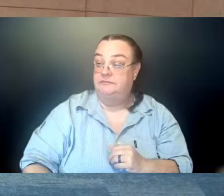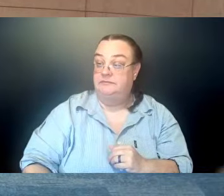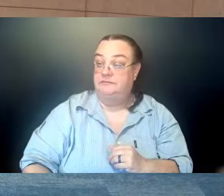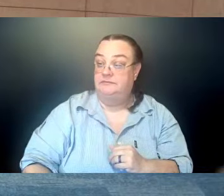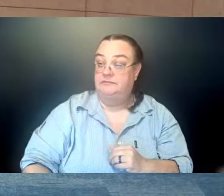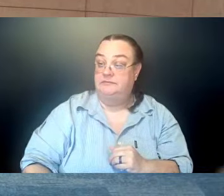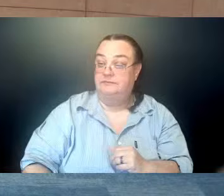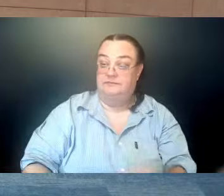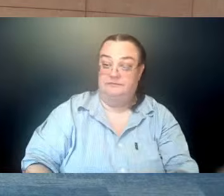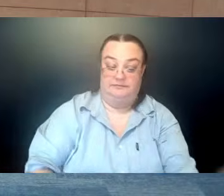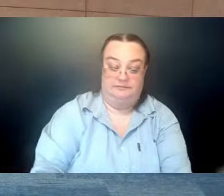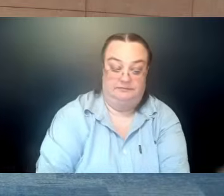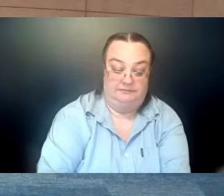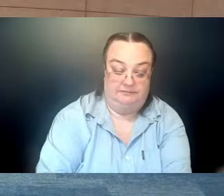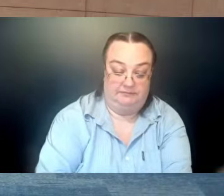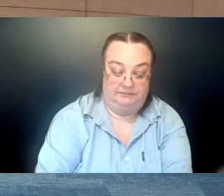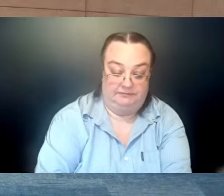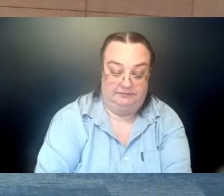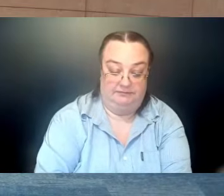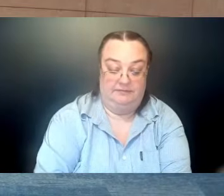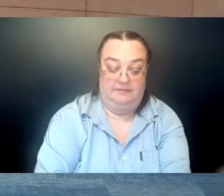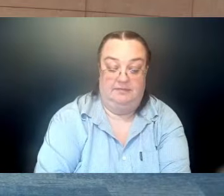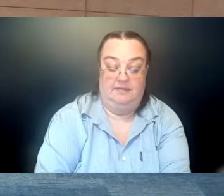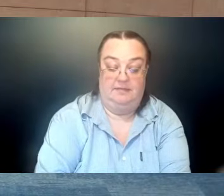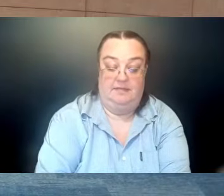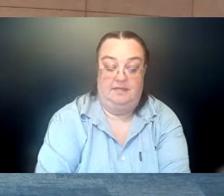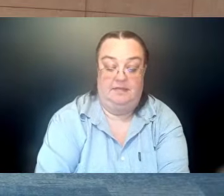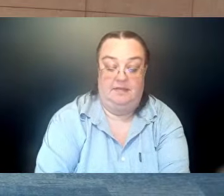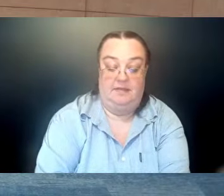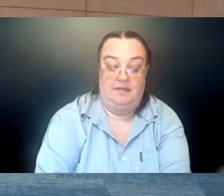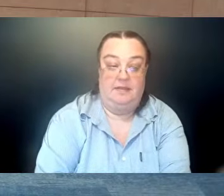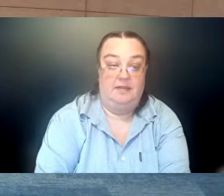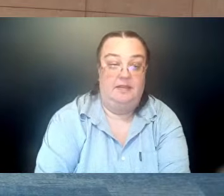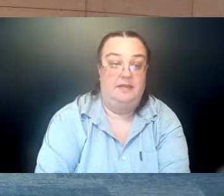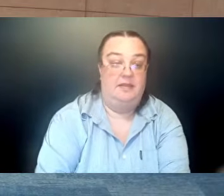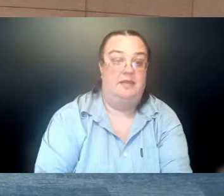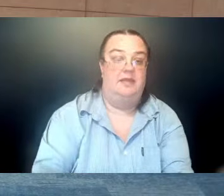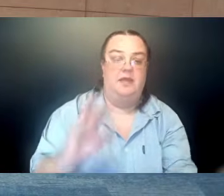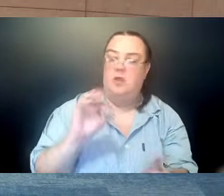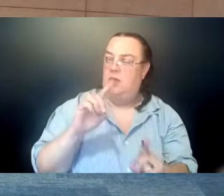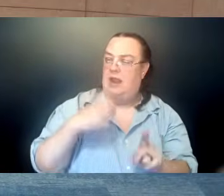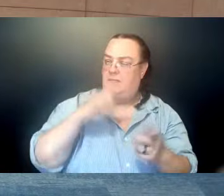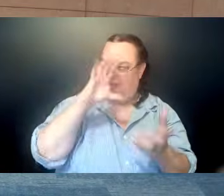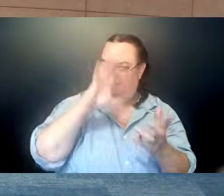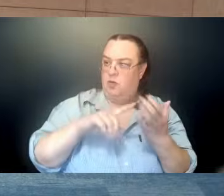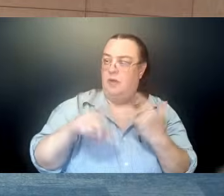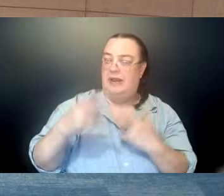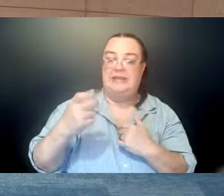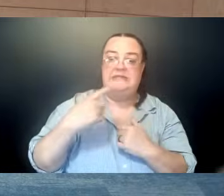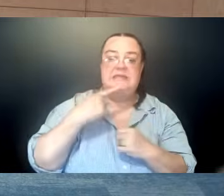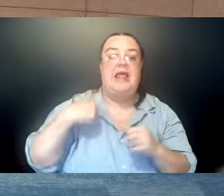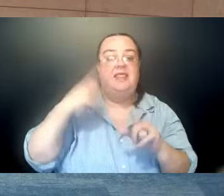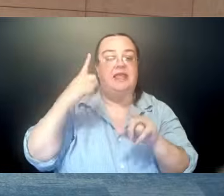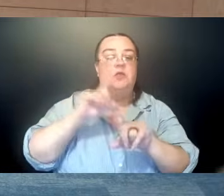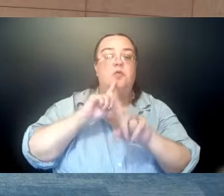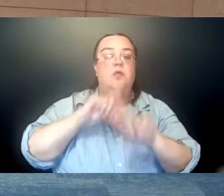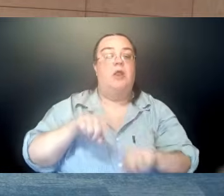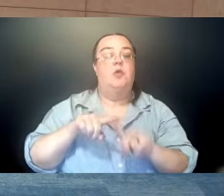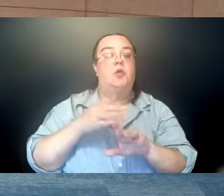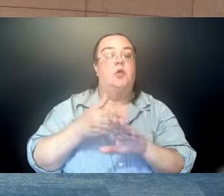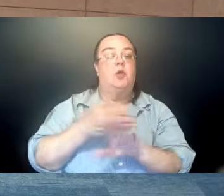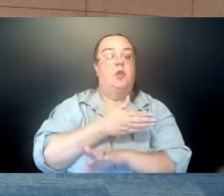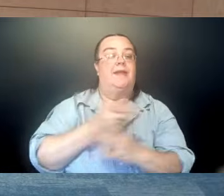okay. So, about his comment, Yeah, I'm confused. What did he say? I think he's reacting to the earlier failed